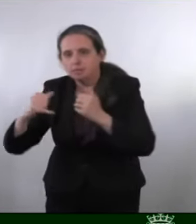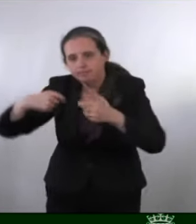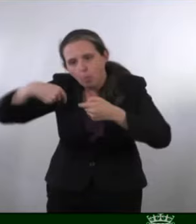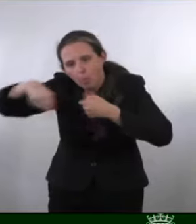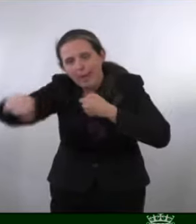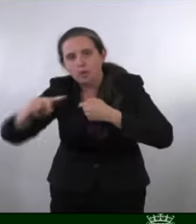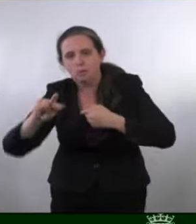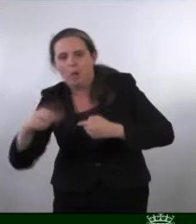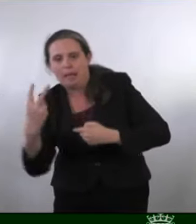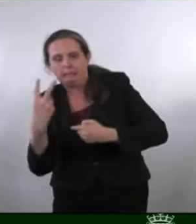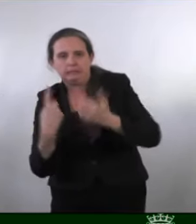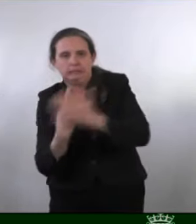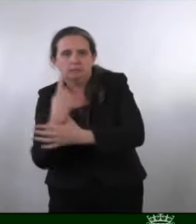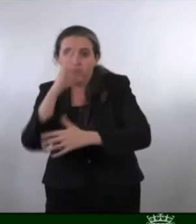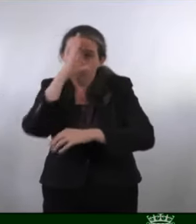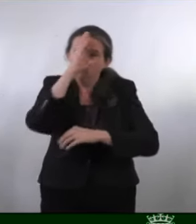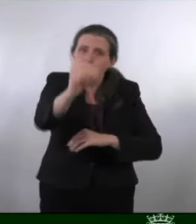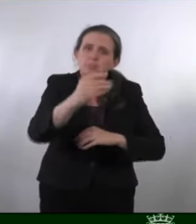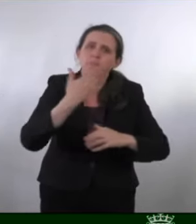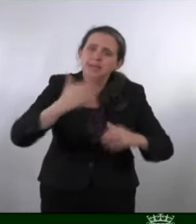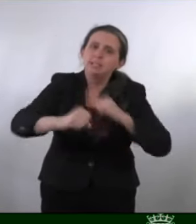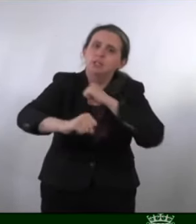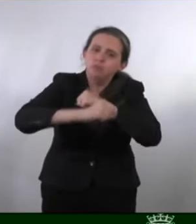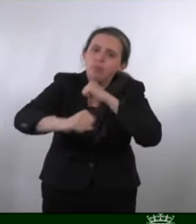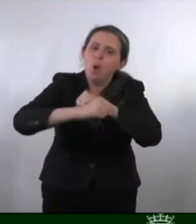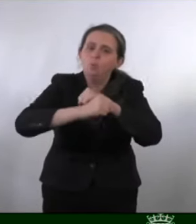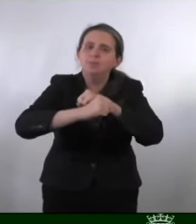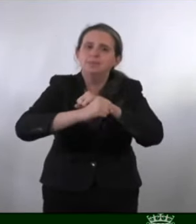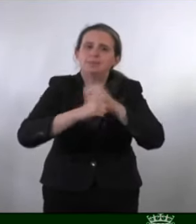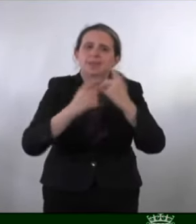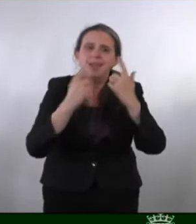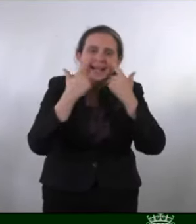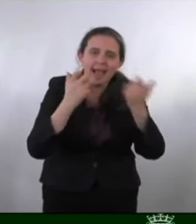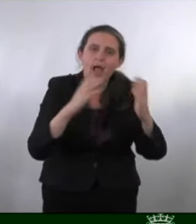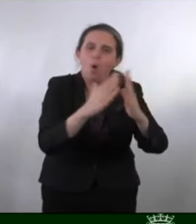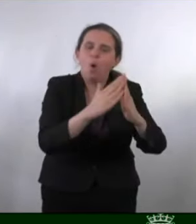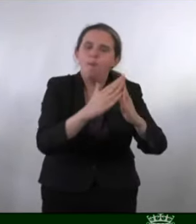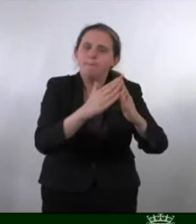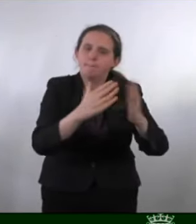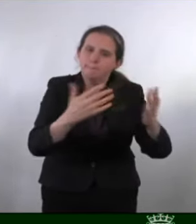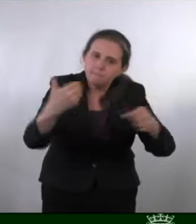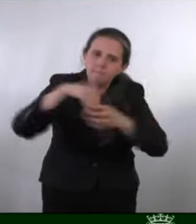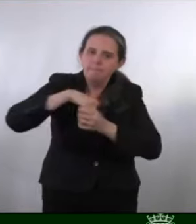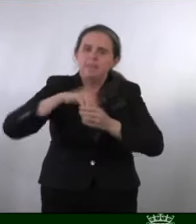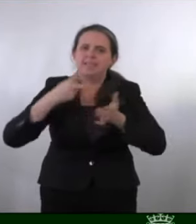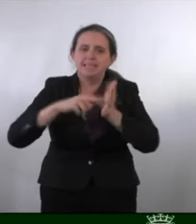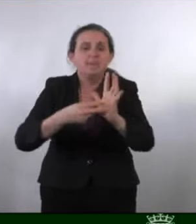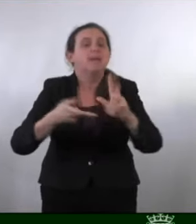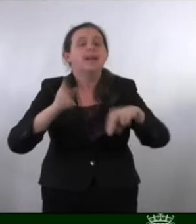a register that really calls out those care homes that do not allow it? Prime Minister.